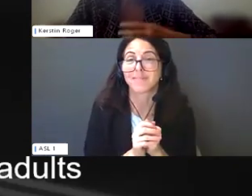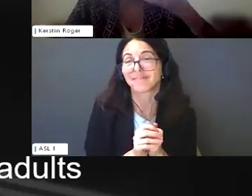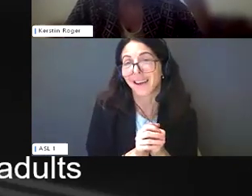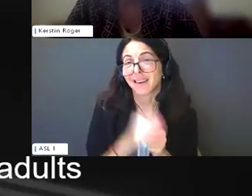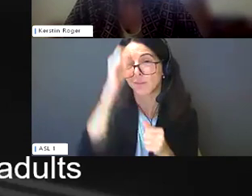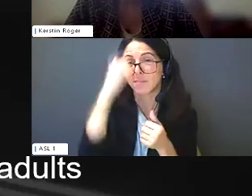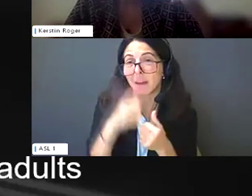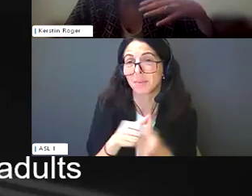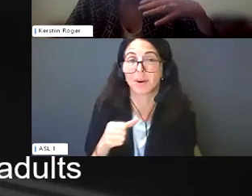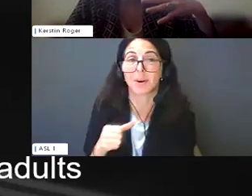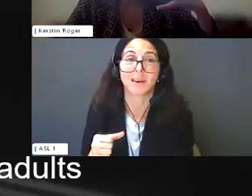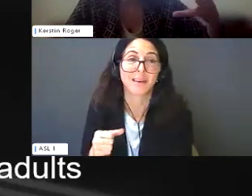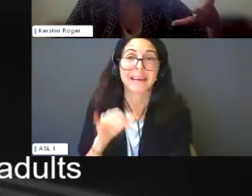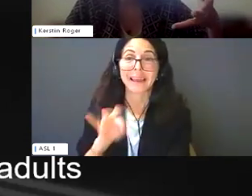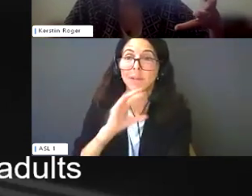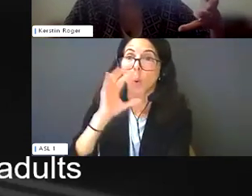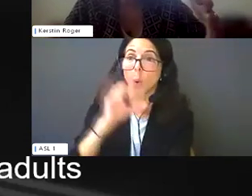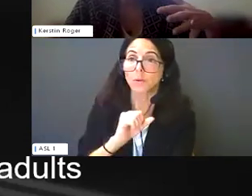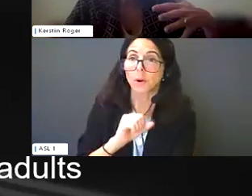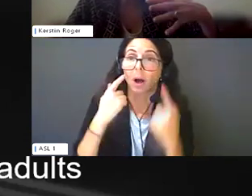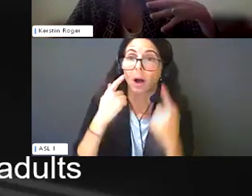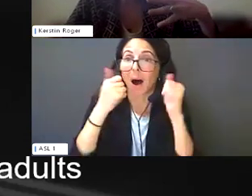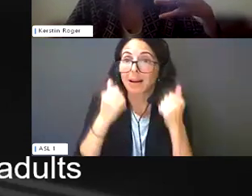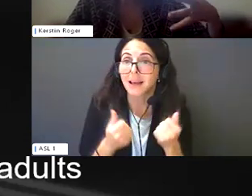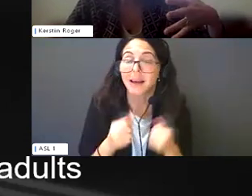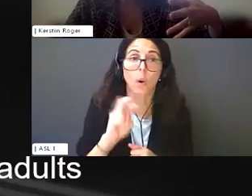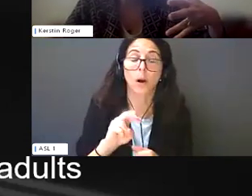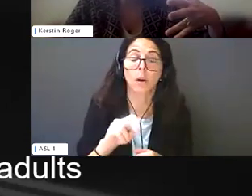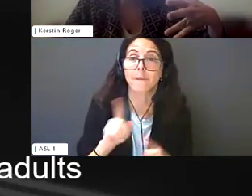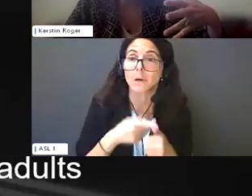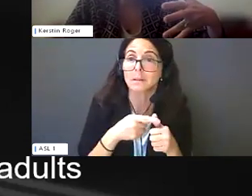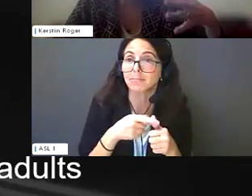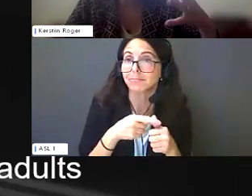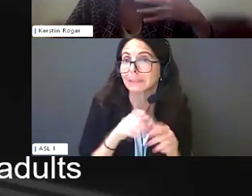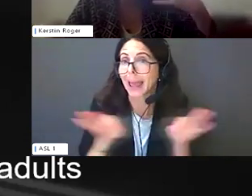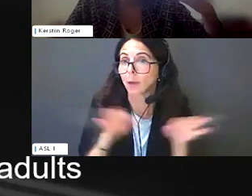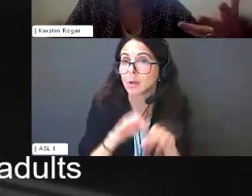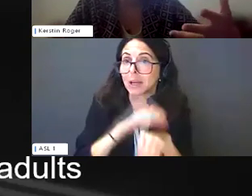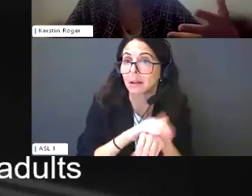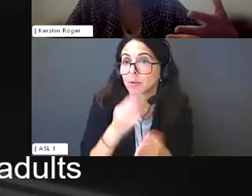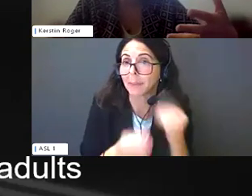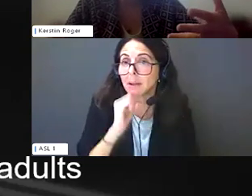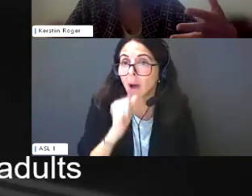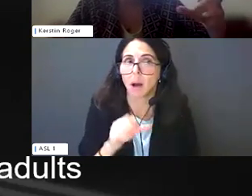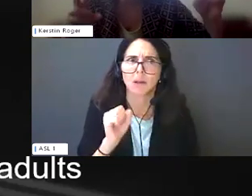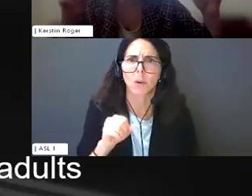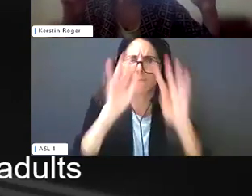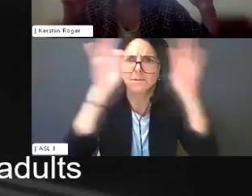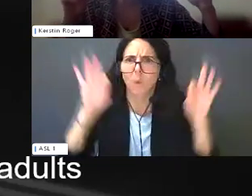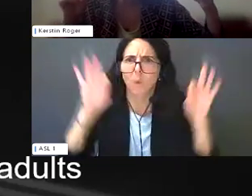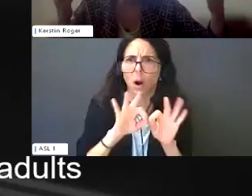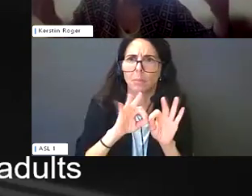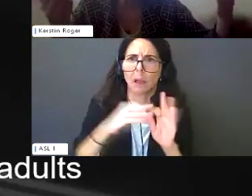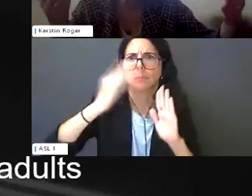diminishing eyesight or English as a second language. So filling out long, complicated forms and engaging with the